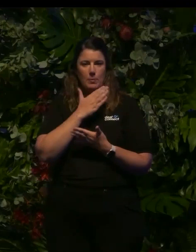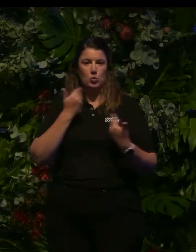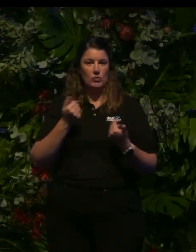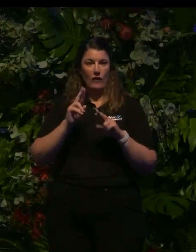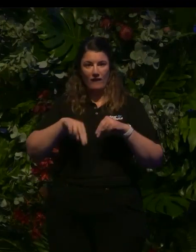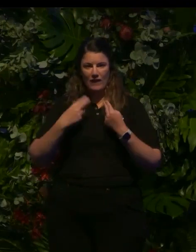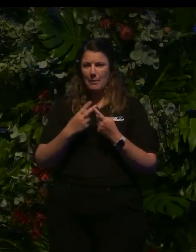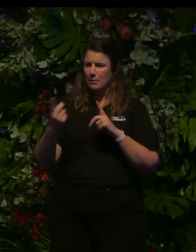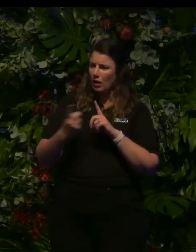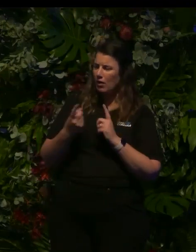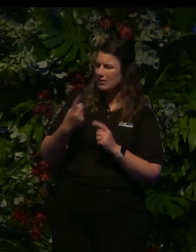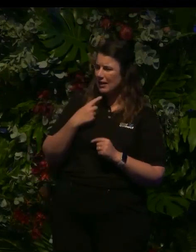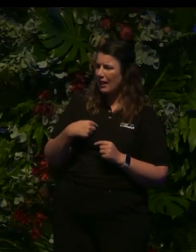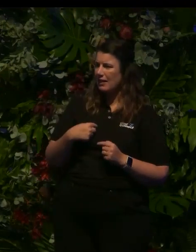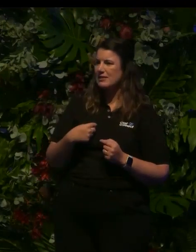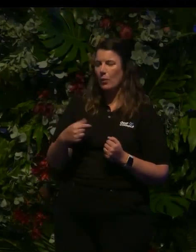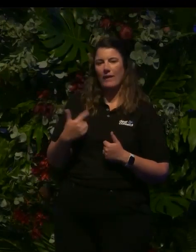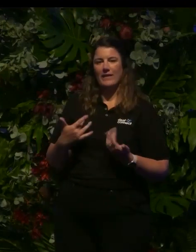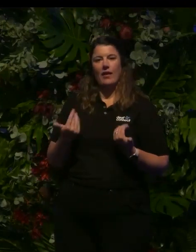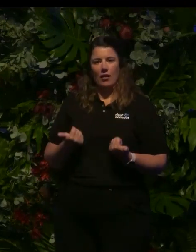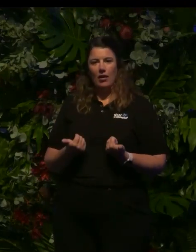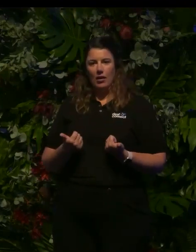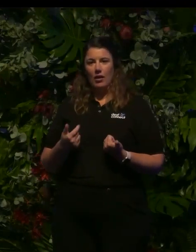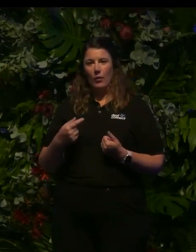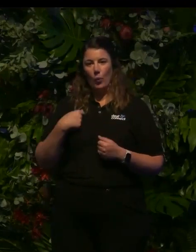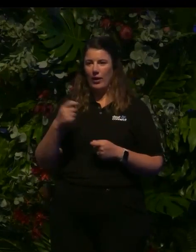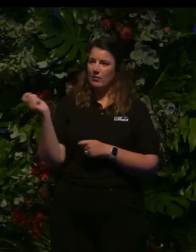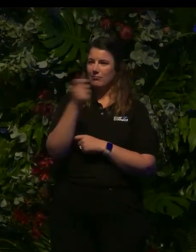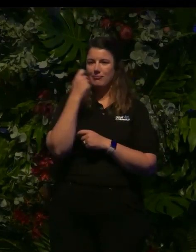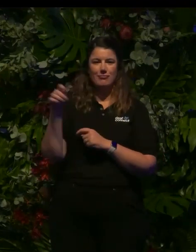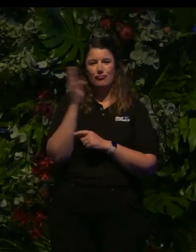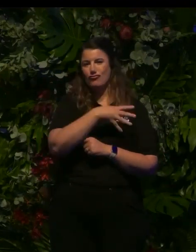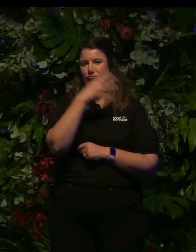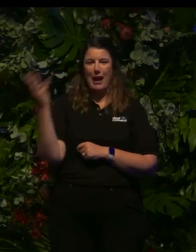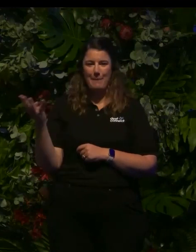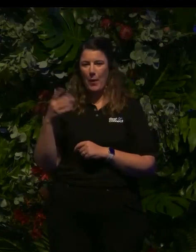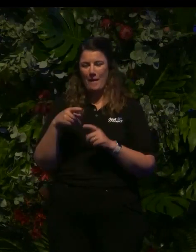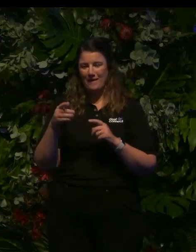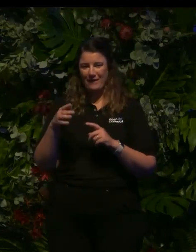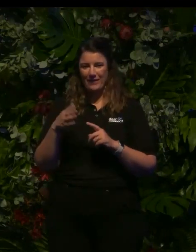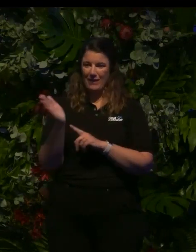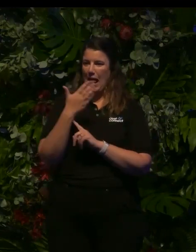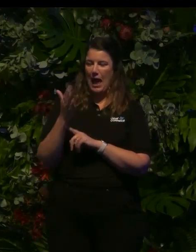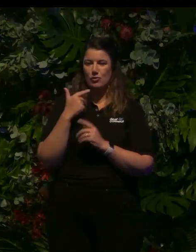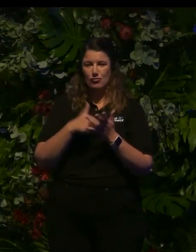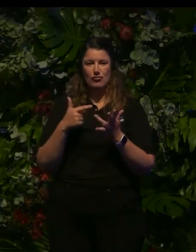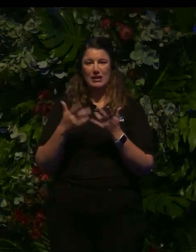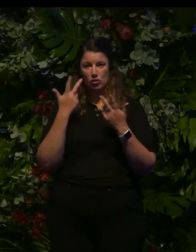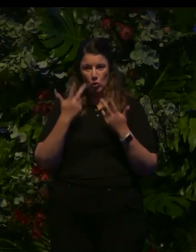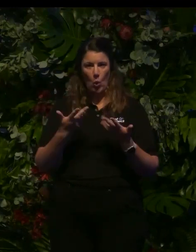beautiful family, you know, now we are the runner. We bring the rainbow flag to run like 50 kilometers, you know, and to